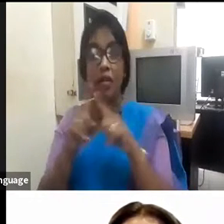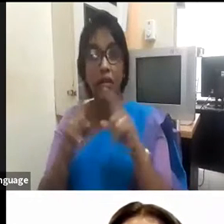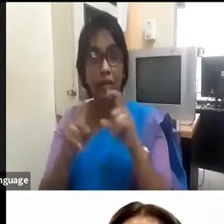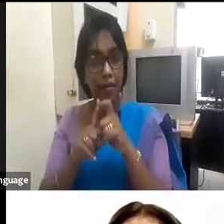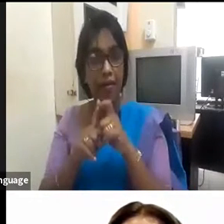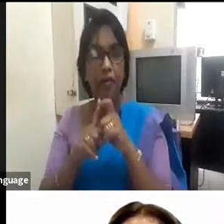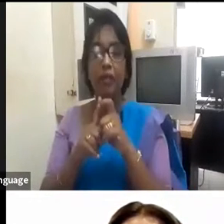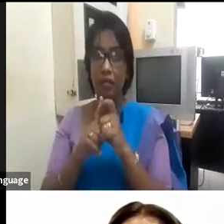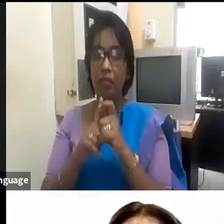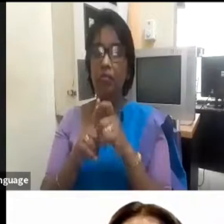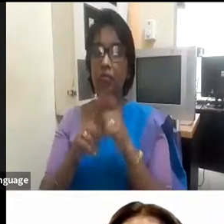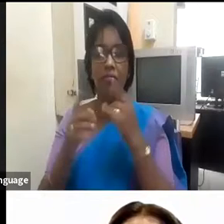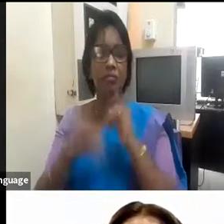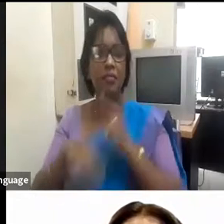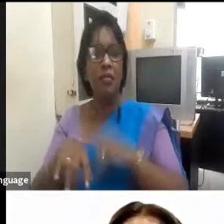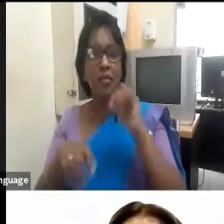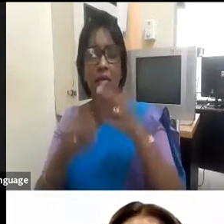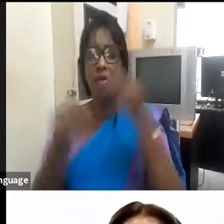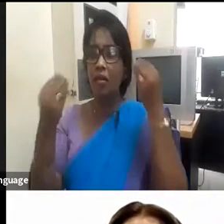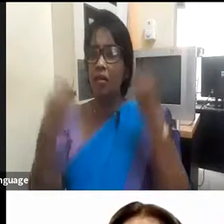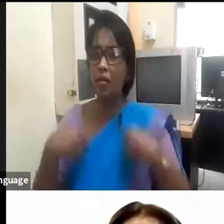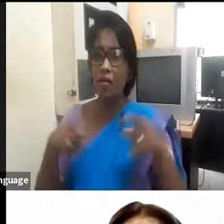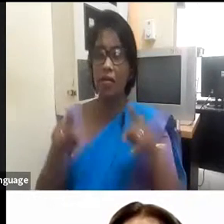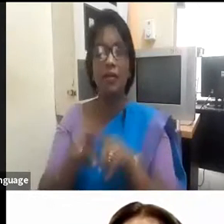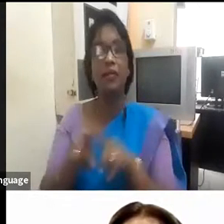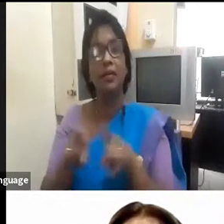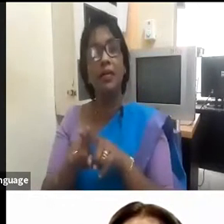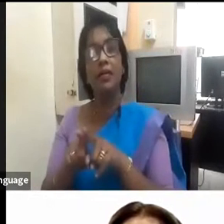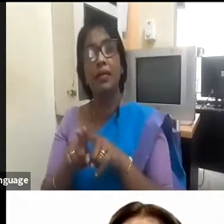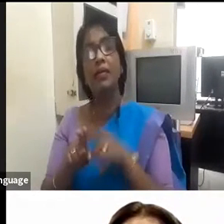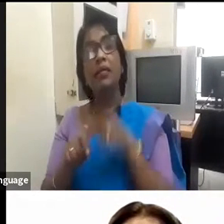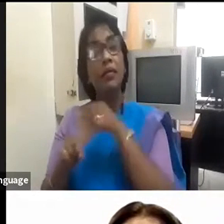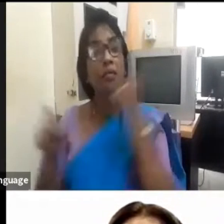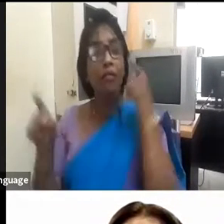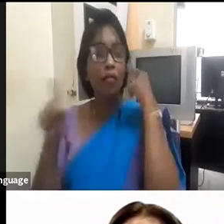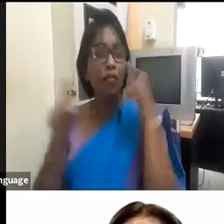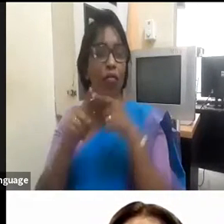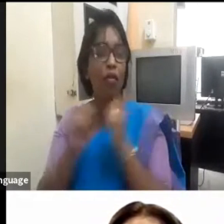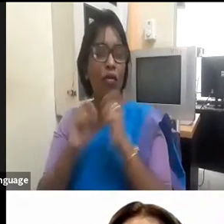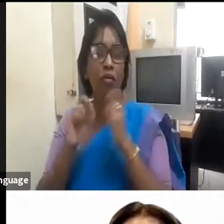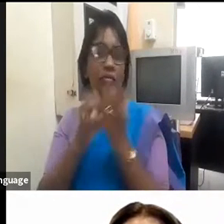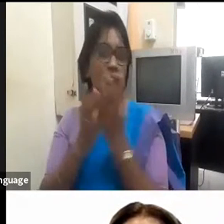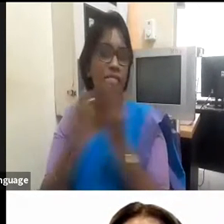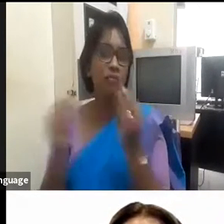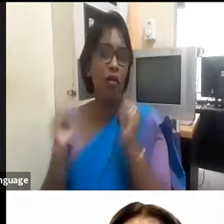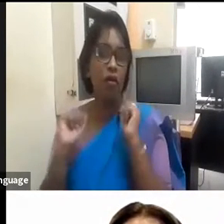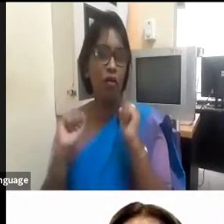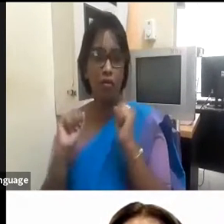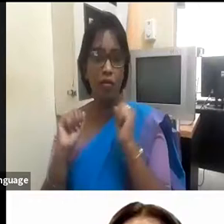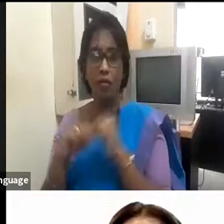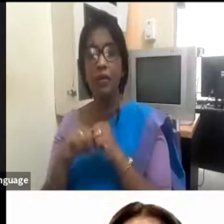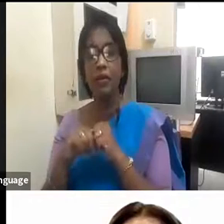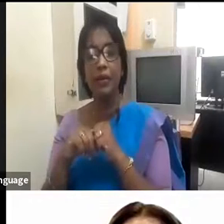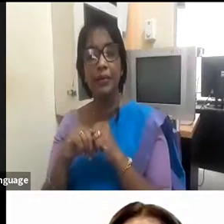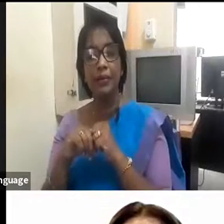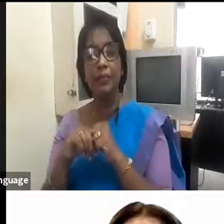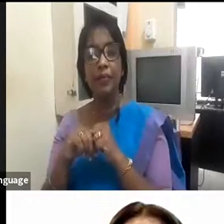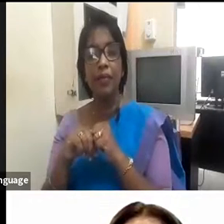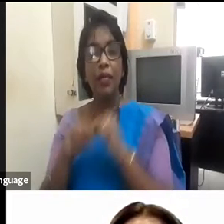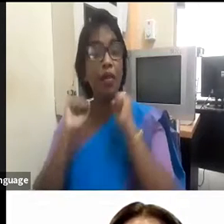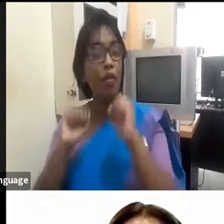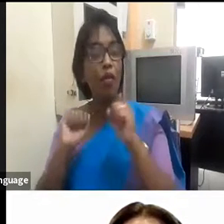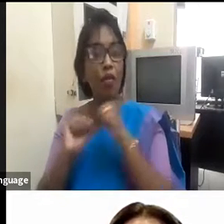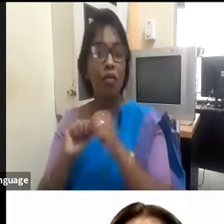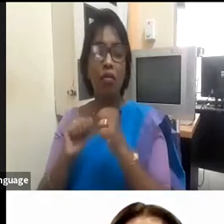country. Is there a solution to that issue, or have you seen countries addressing this better, and your experience